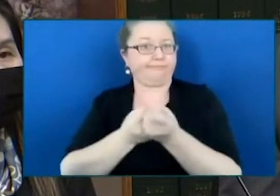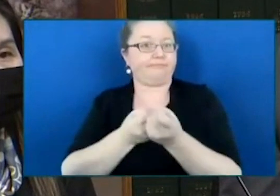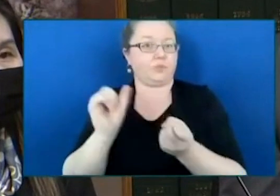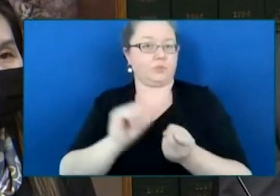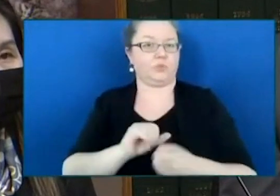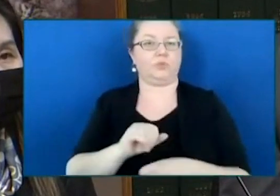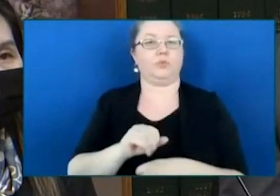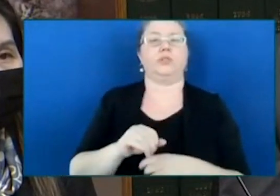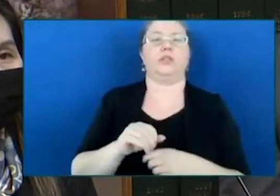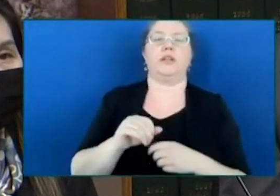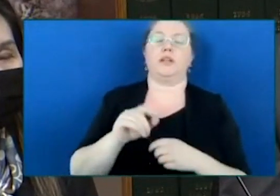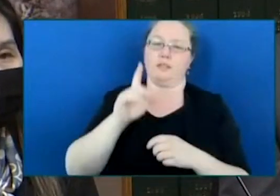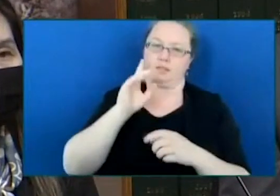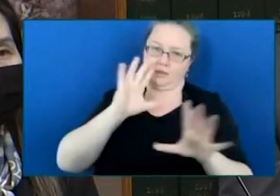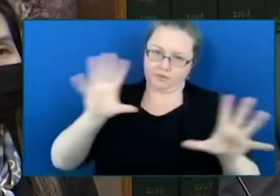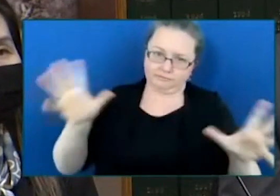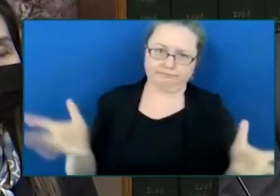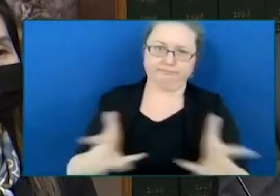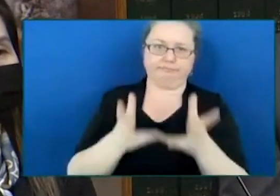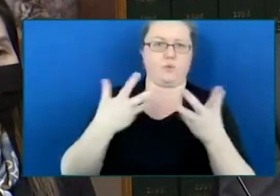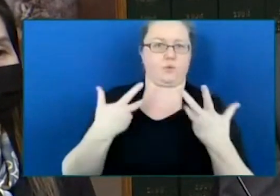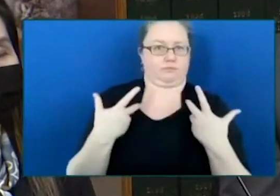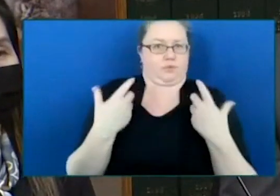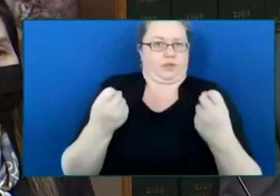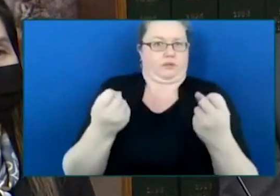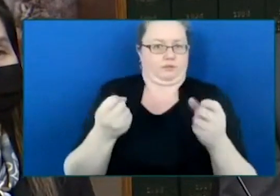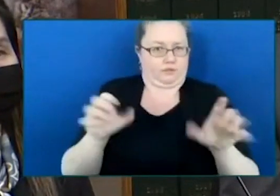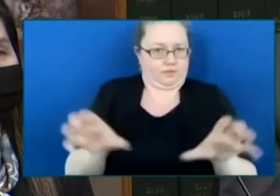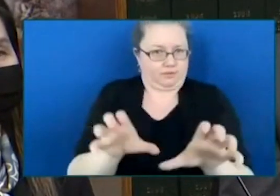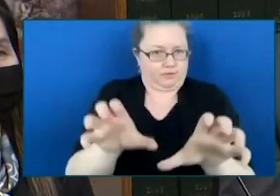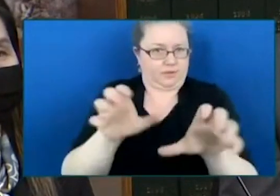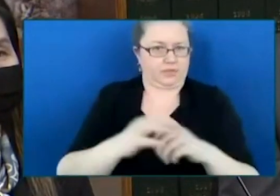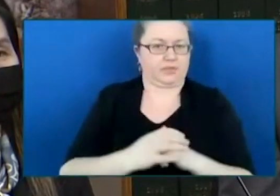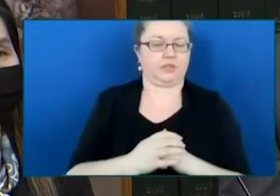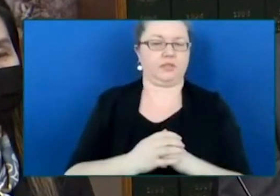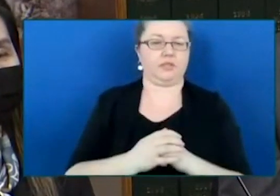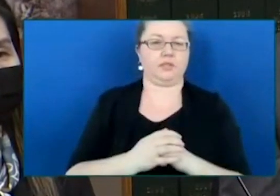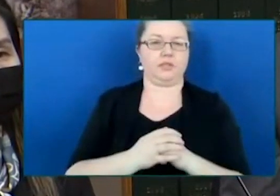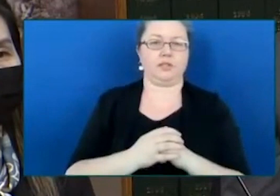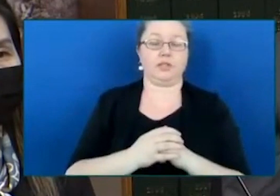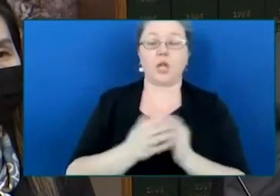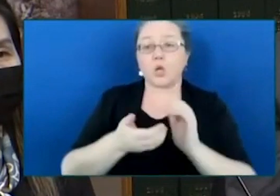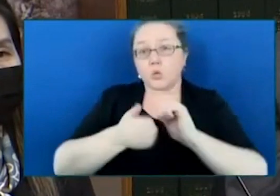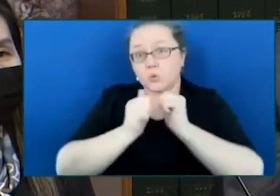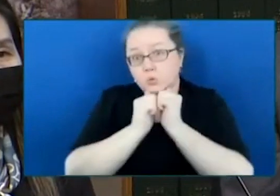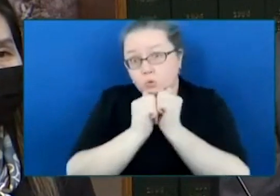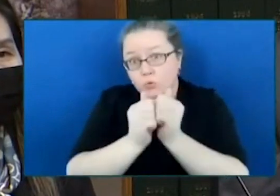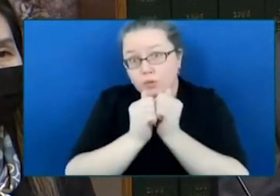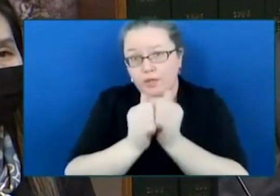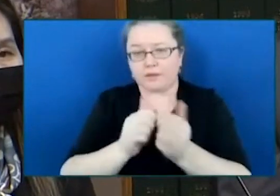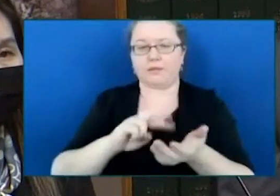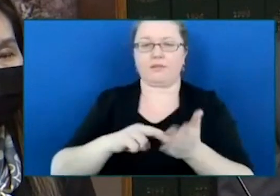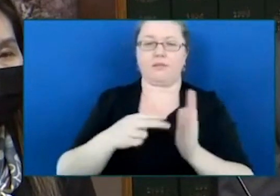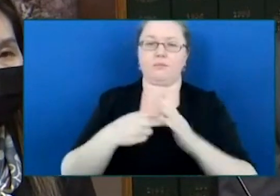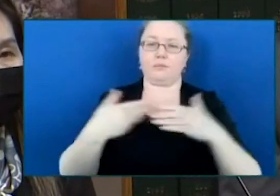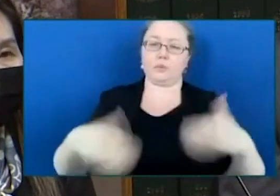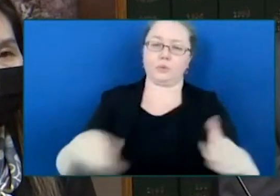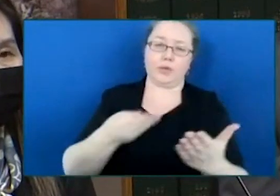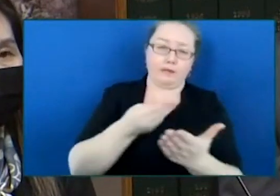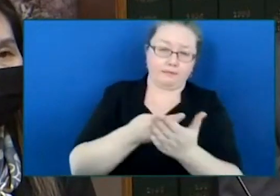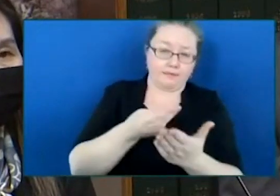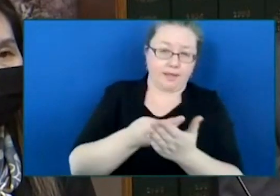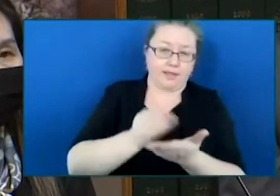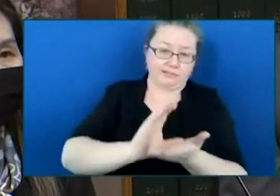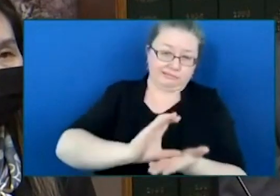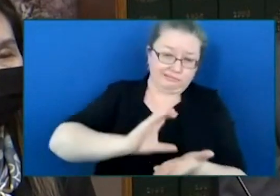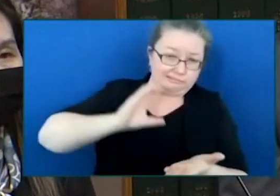flood recovery efforts. As a sign of what we can accomplish together, the largest financial recovery package ever for BC farmers is on the